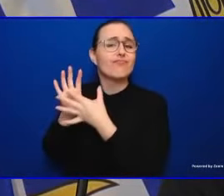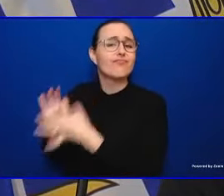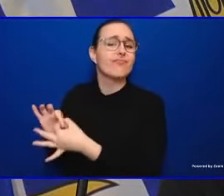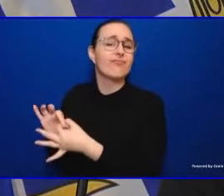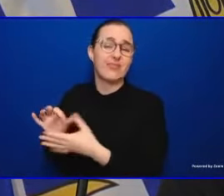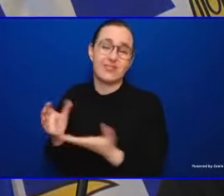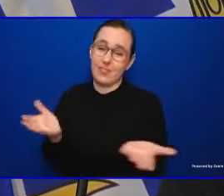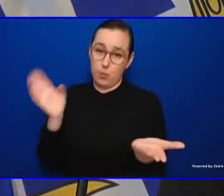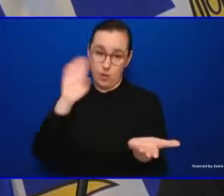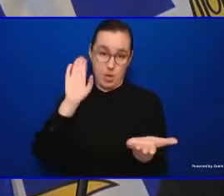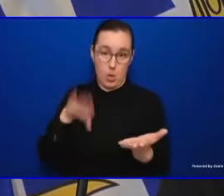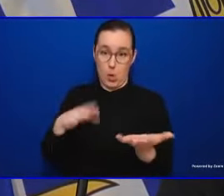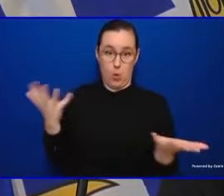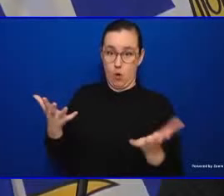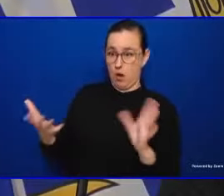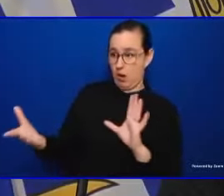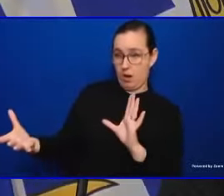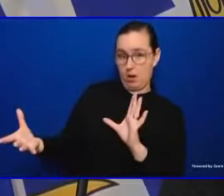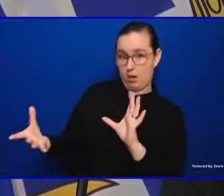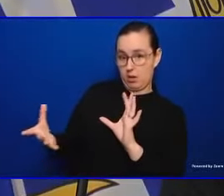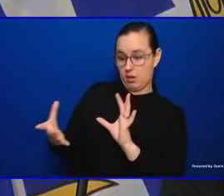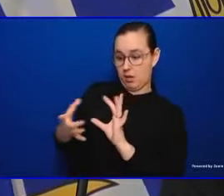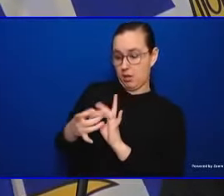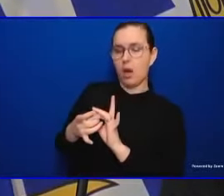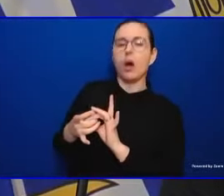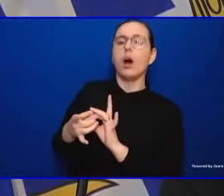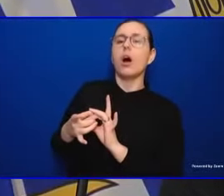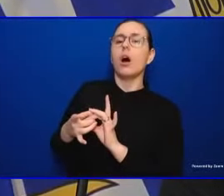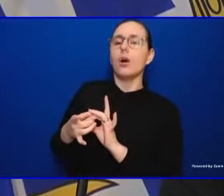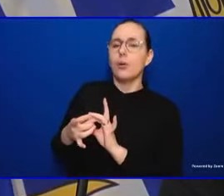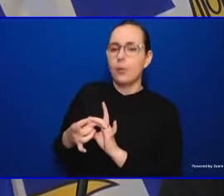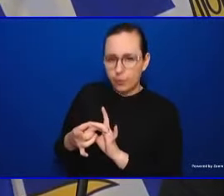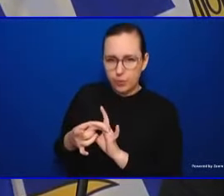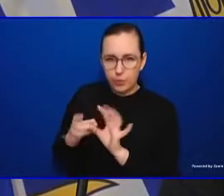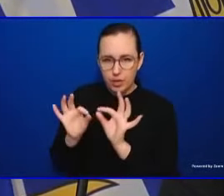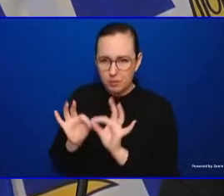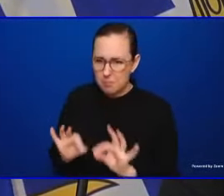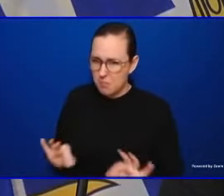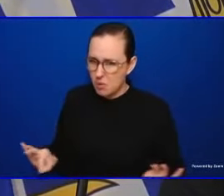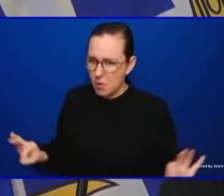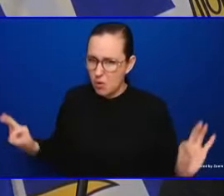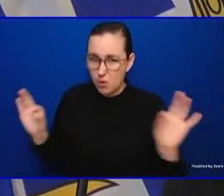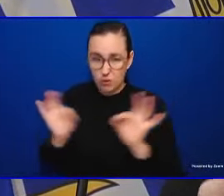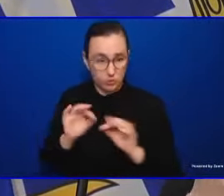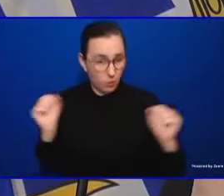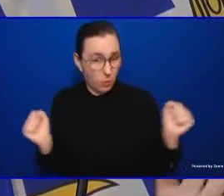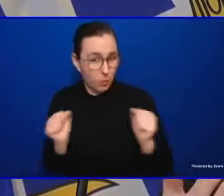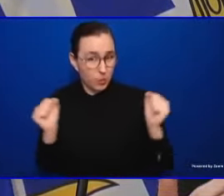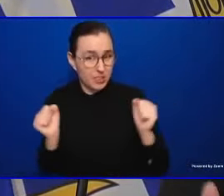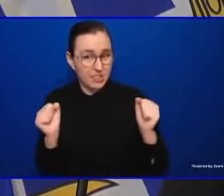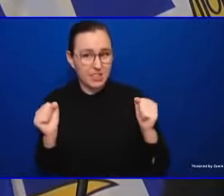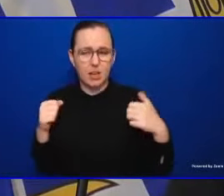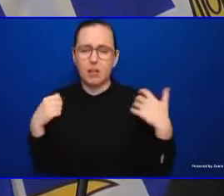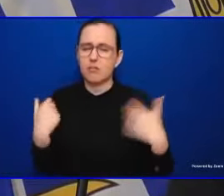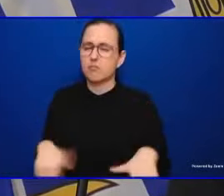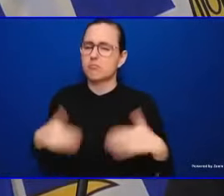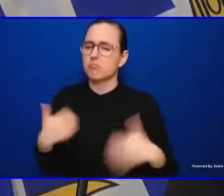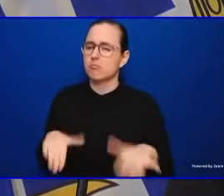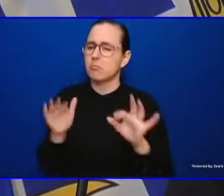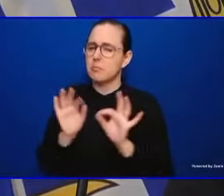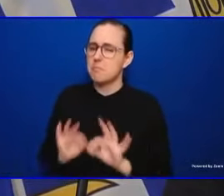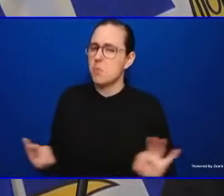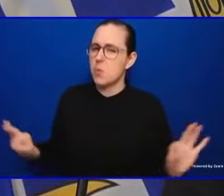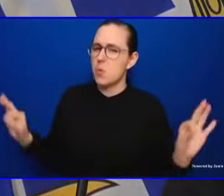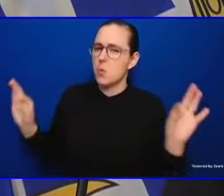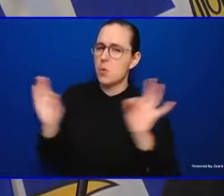year. Appreciate and offer the small kindnesses to each other that brighten our day and make us